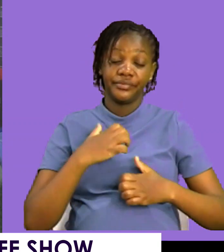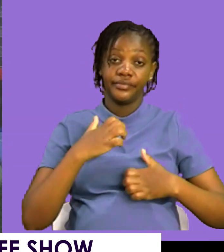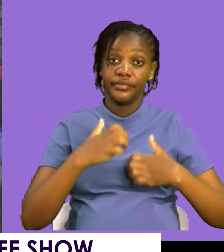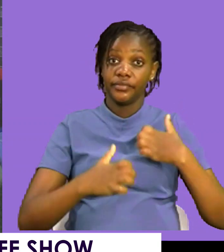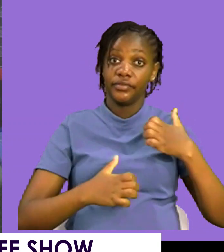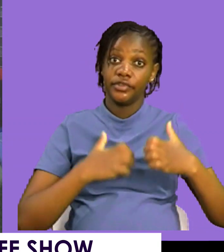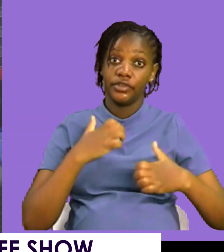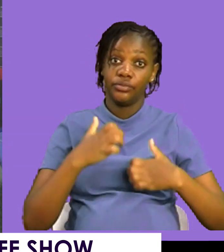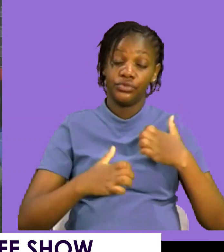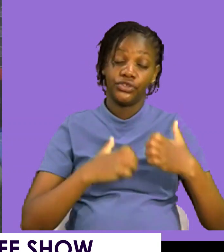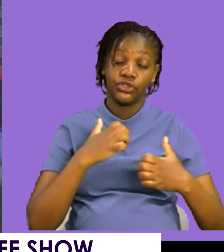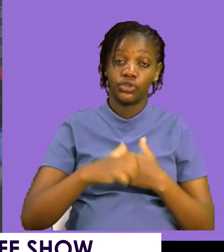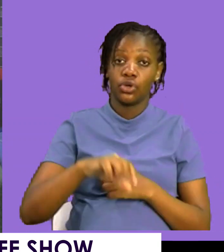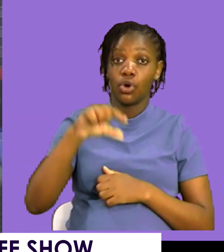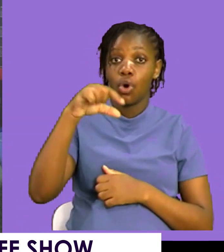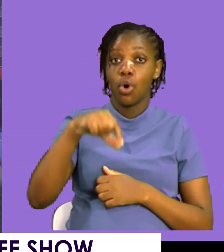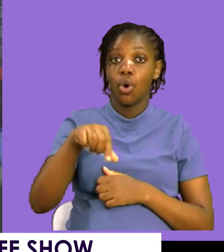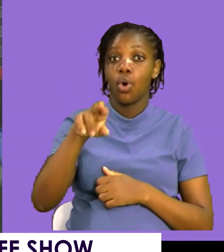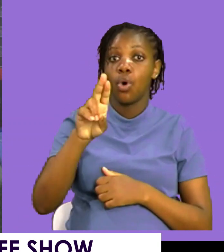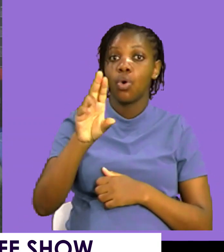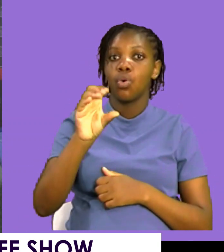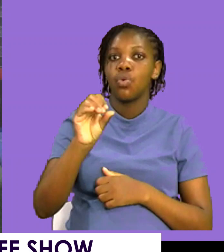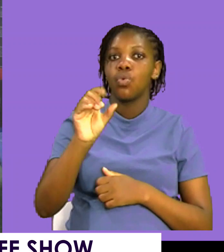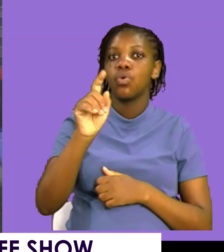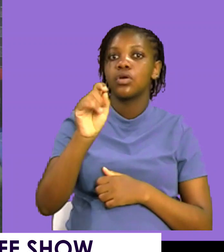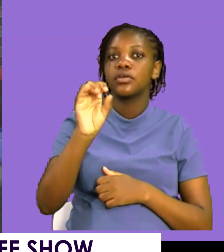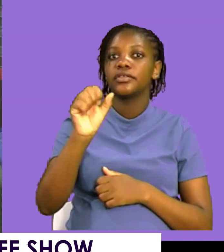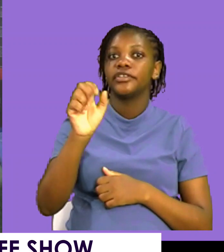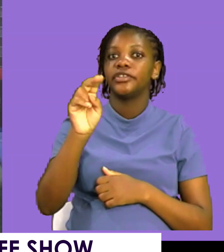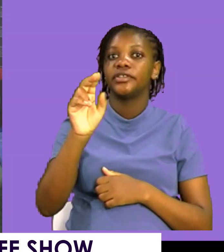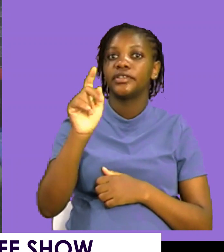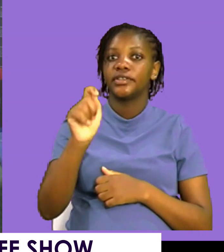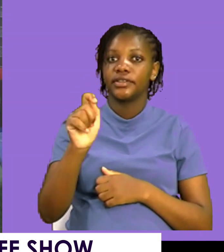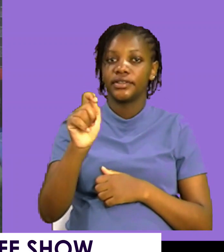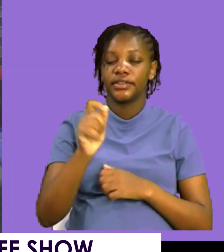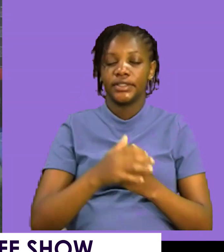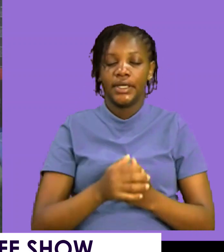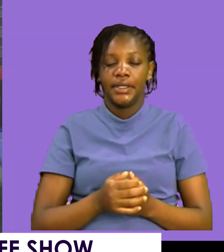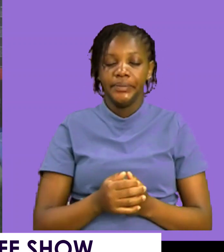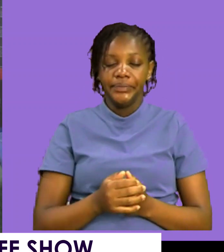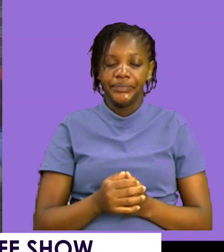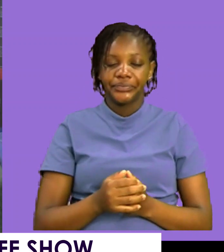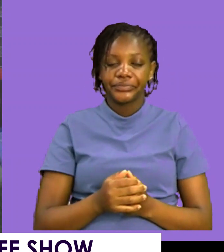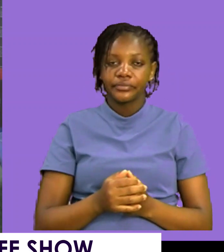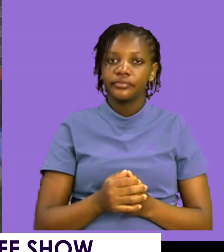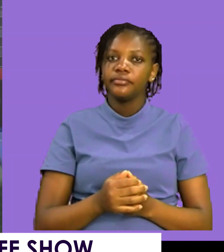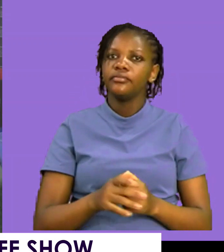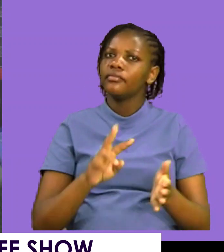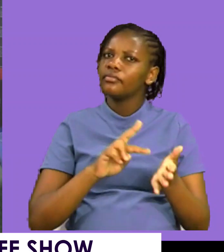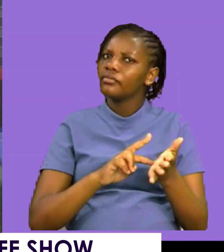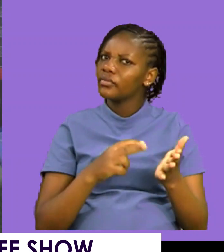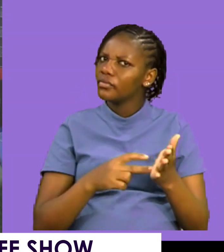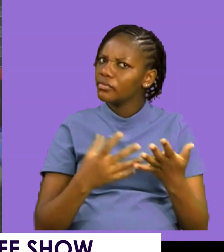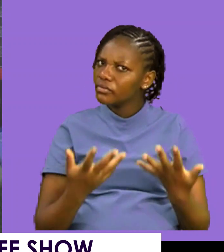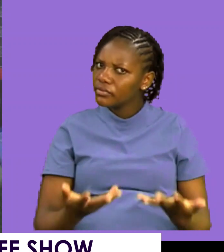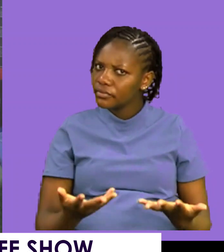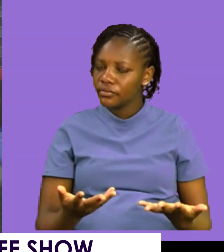emotional quotient. Some places they say emotional quotient, but let me talk